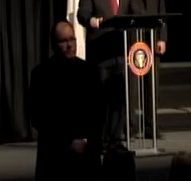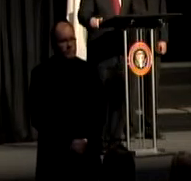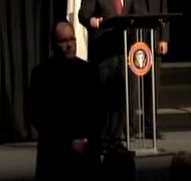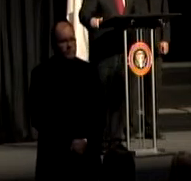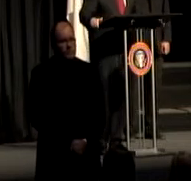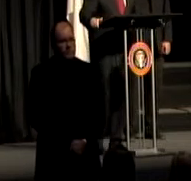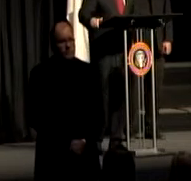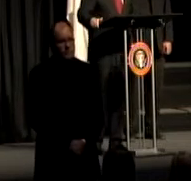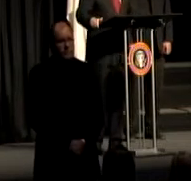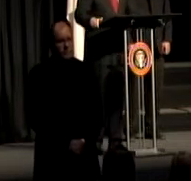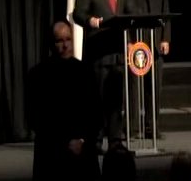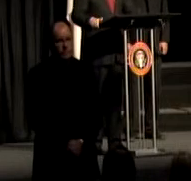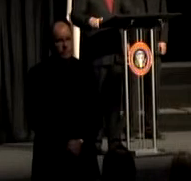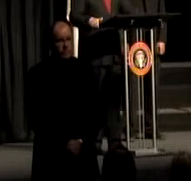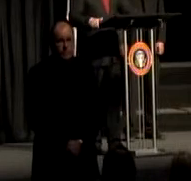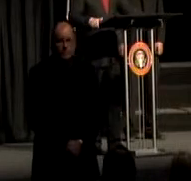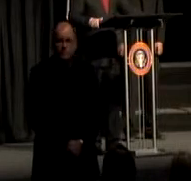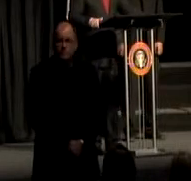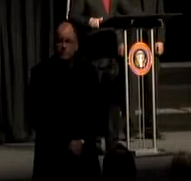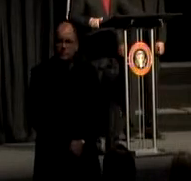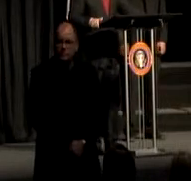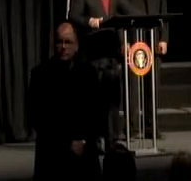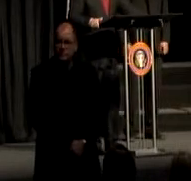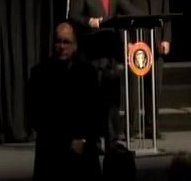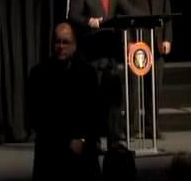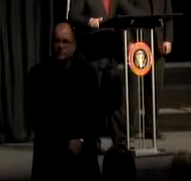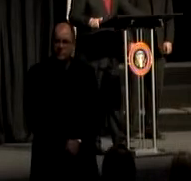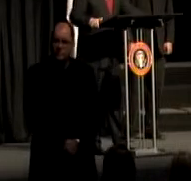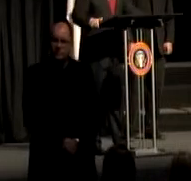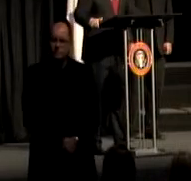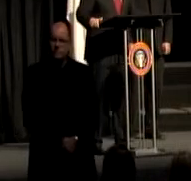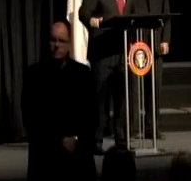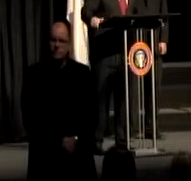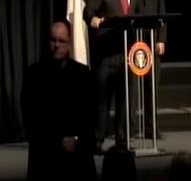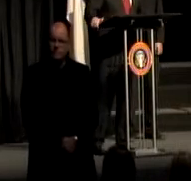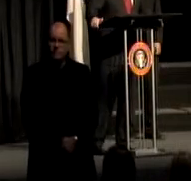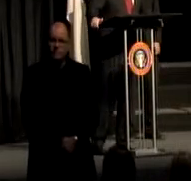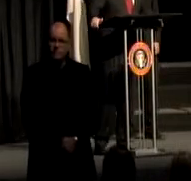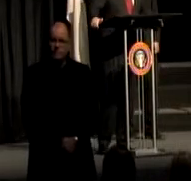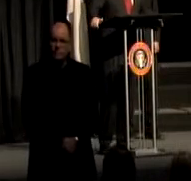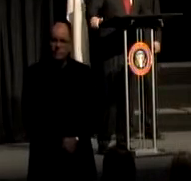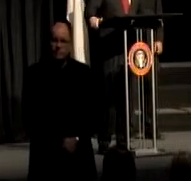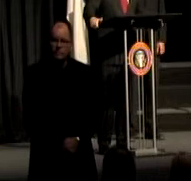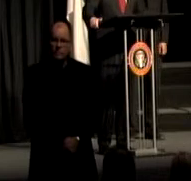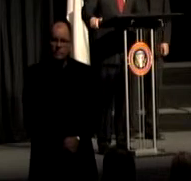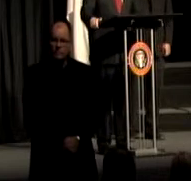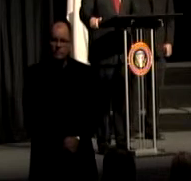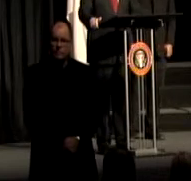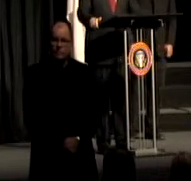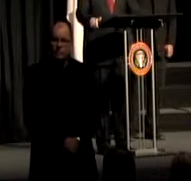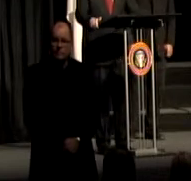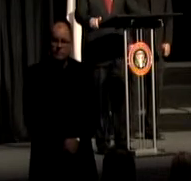I like where you put me I can go to the hospital rooms and I can get depressed pretty quick I could look at other